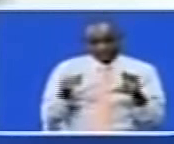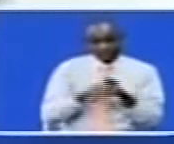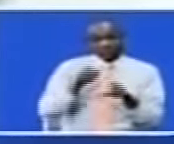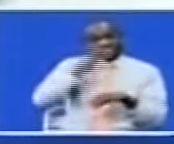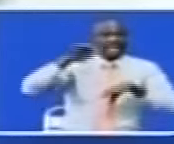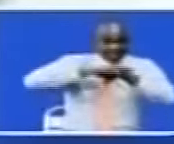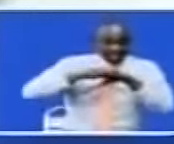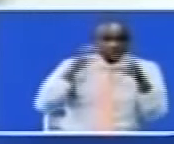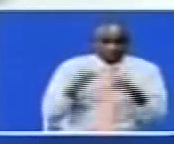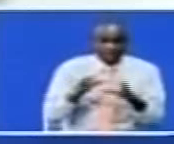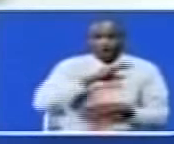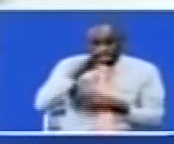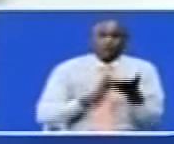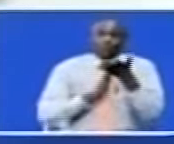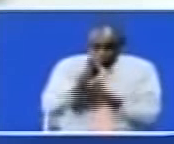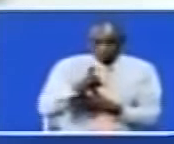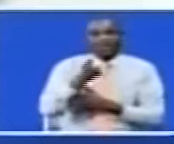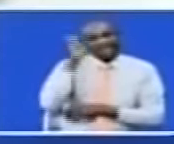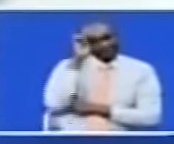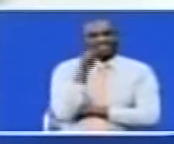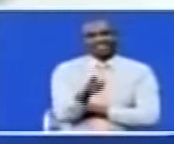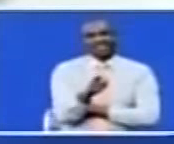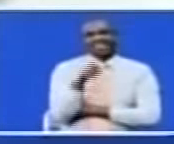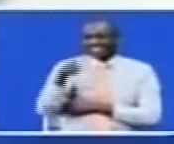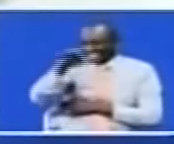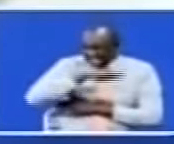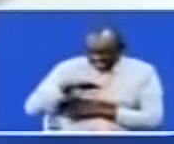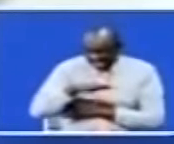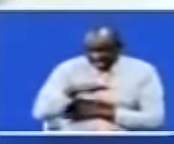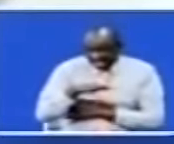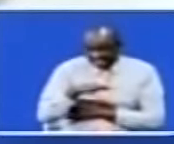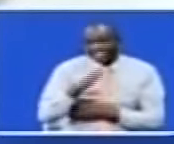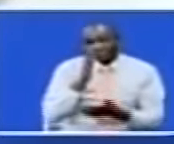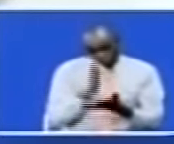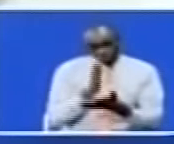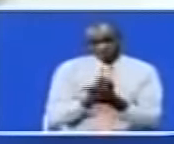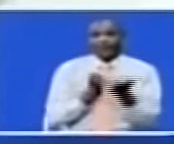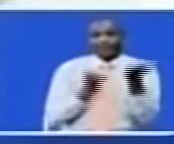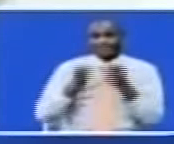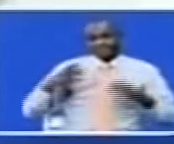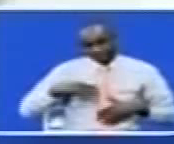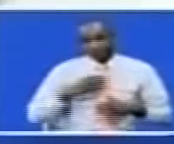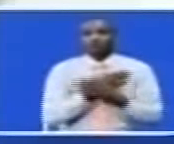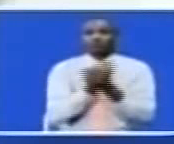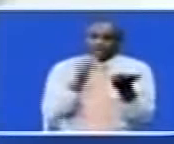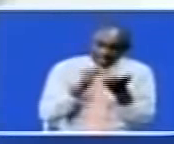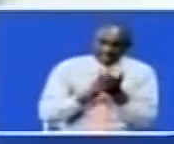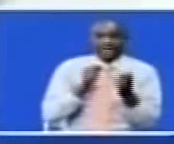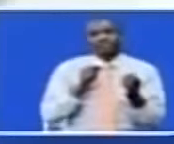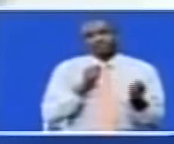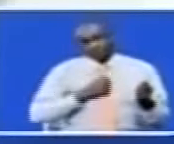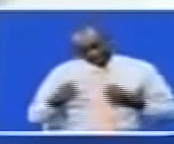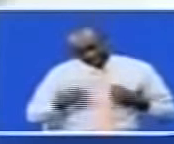African community, they all transit through Eldoret. And we are seeing as a region, our trading partners from Uganda, Rwanda,